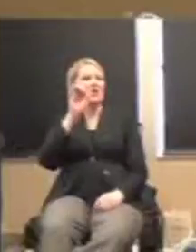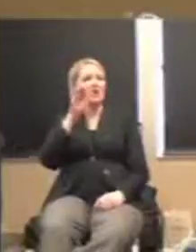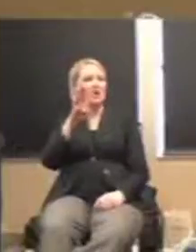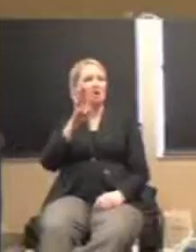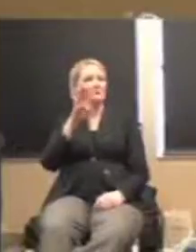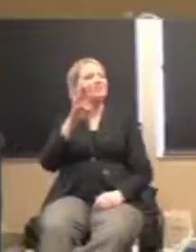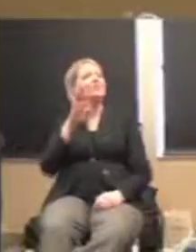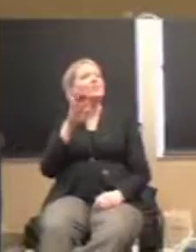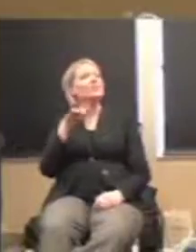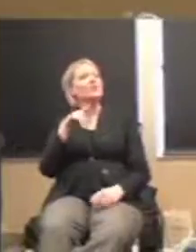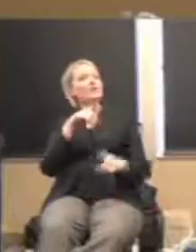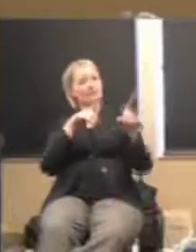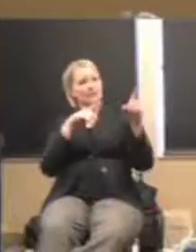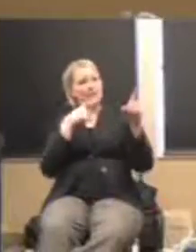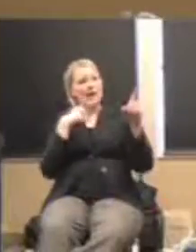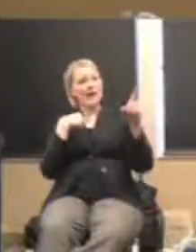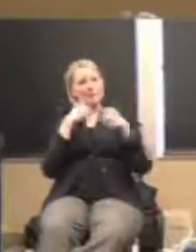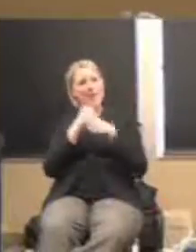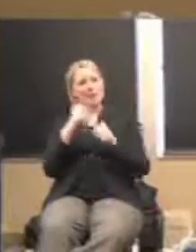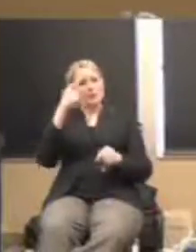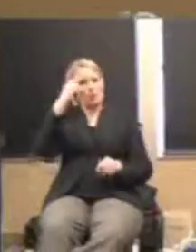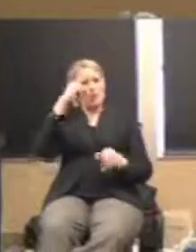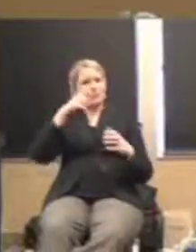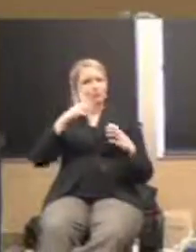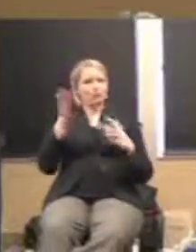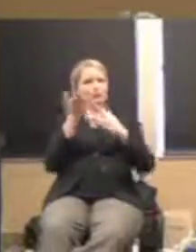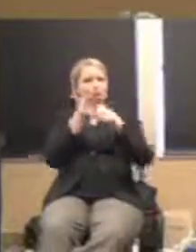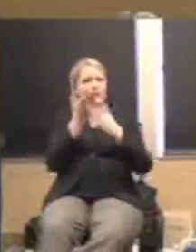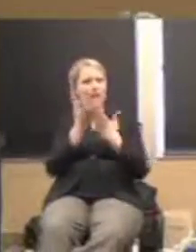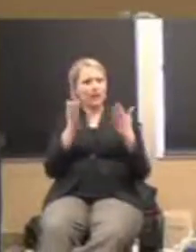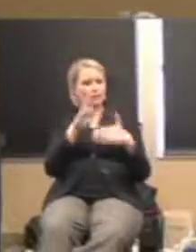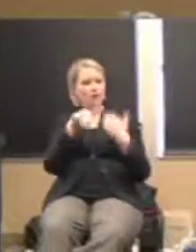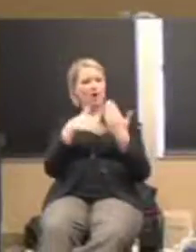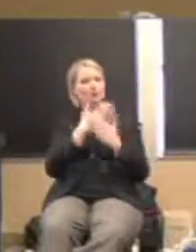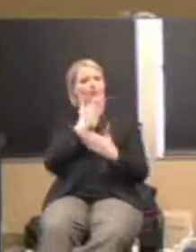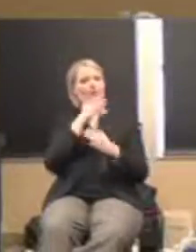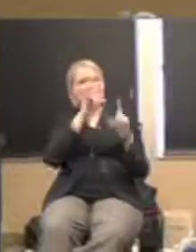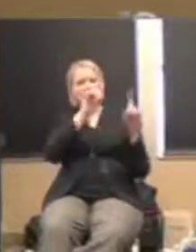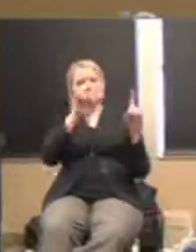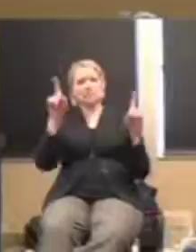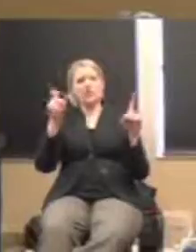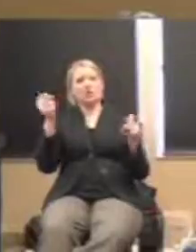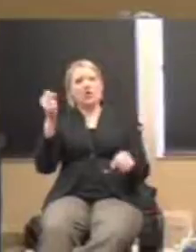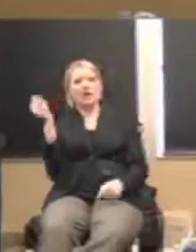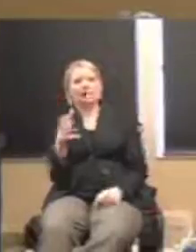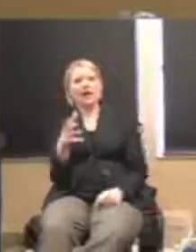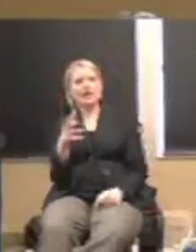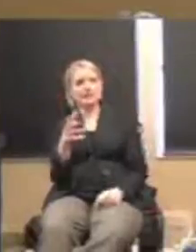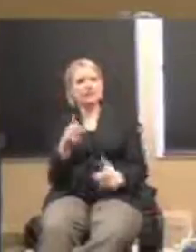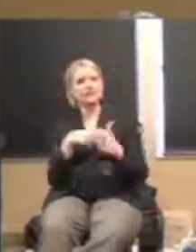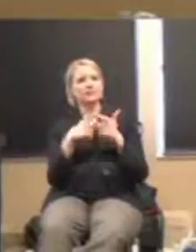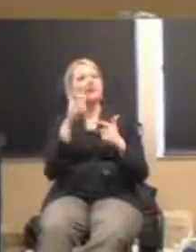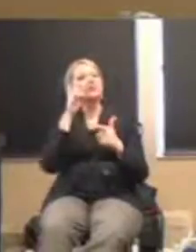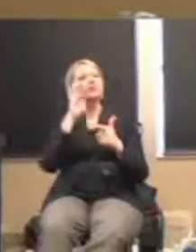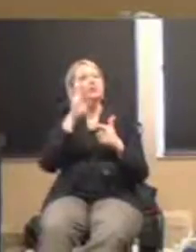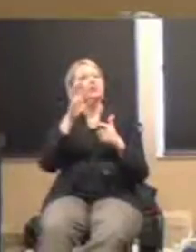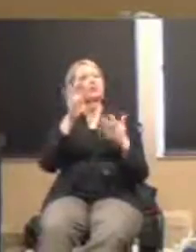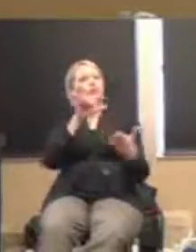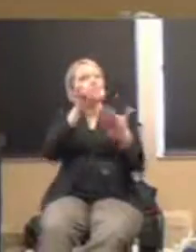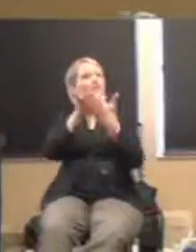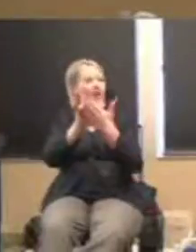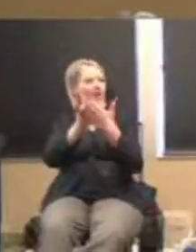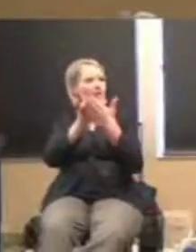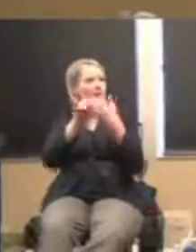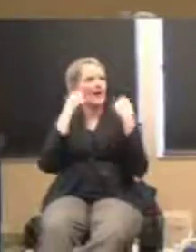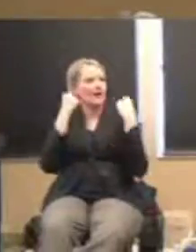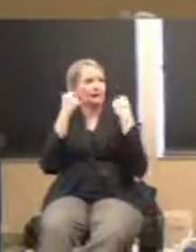this like brain break thing where it's all colored, so they get the color organized and then exercise. Okay. In each box.